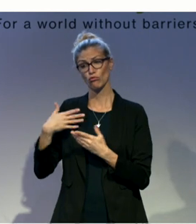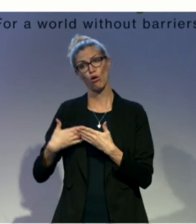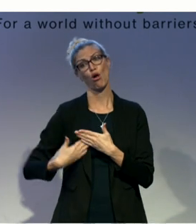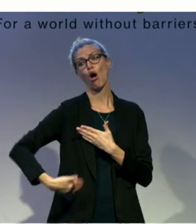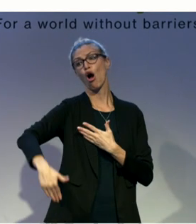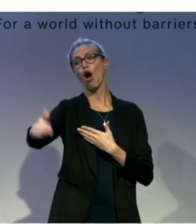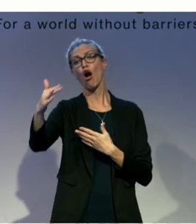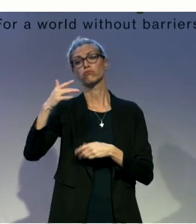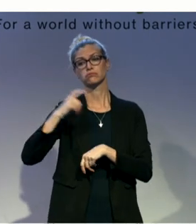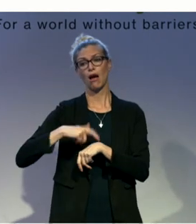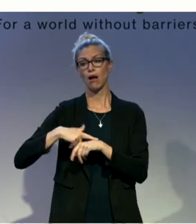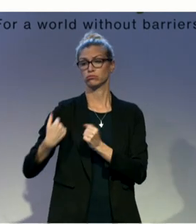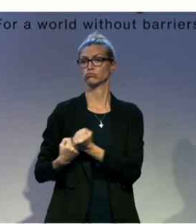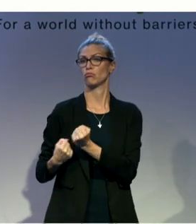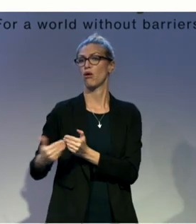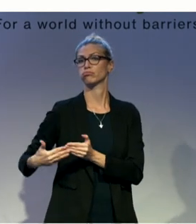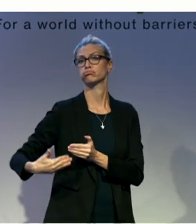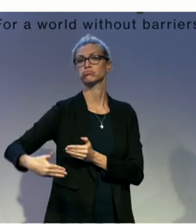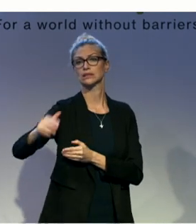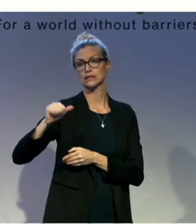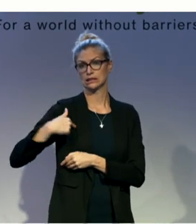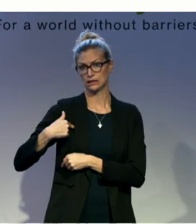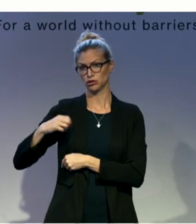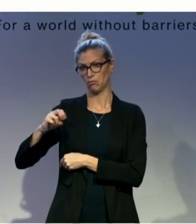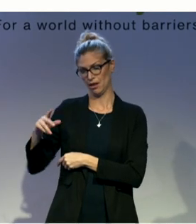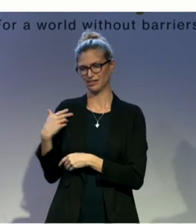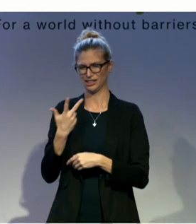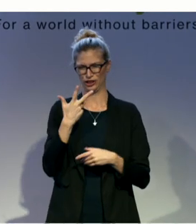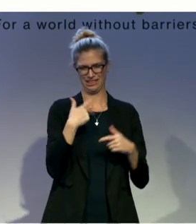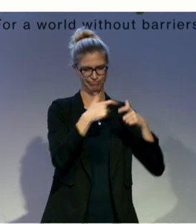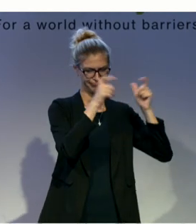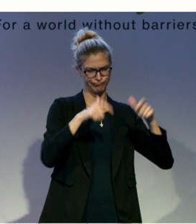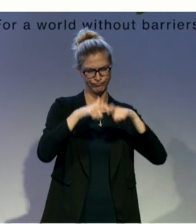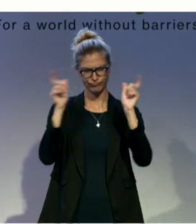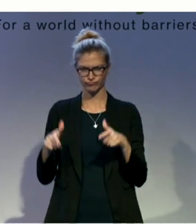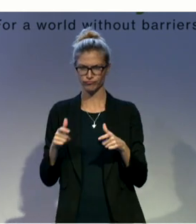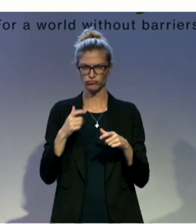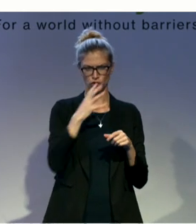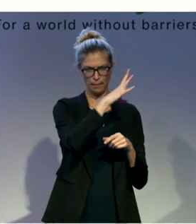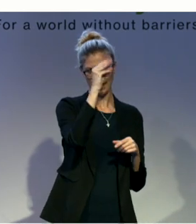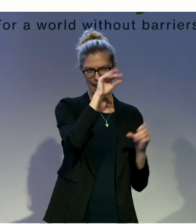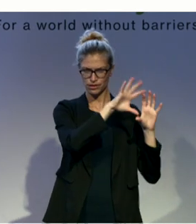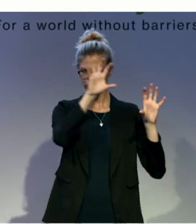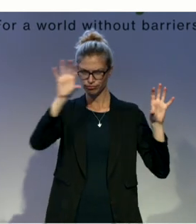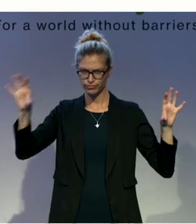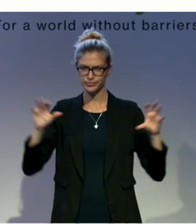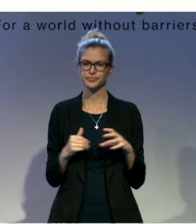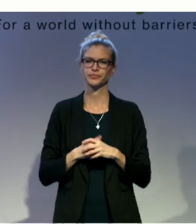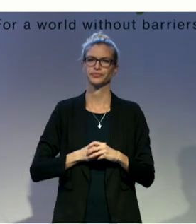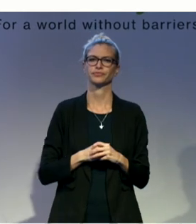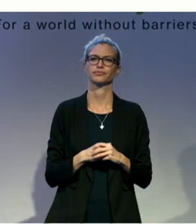a model that relies on 3 pillars of financial or resource